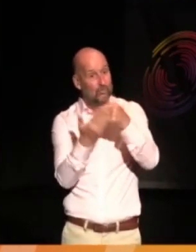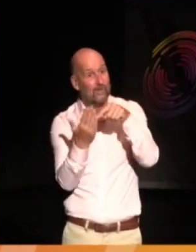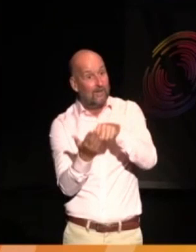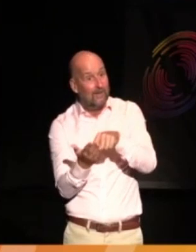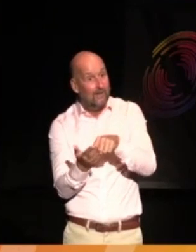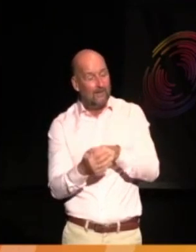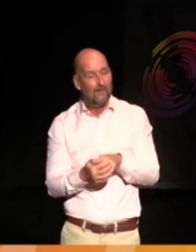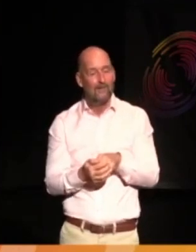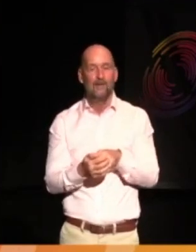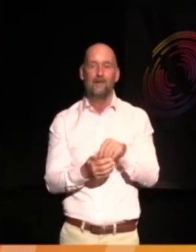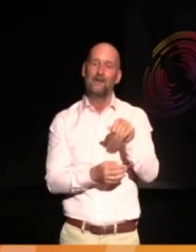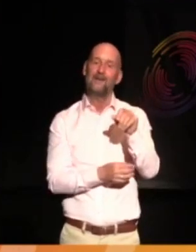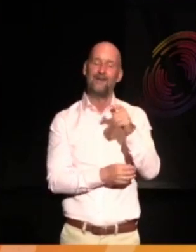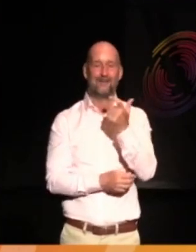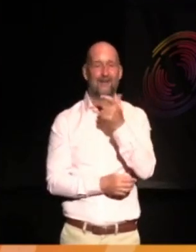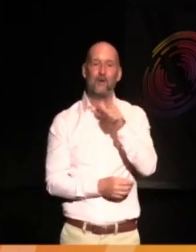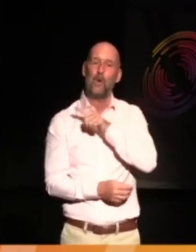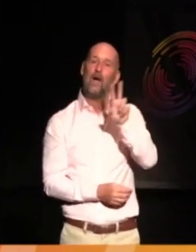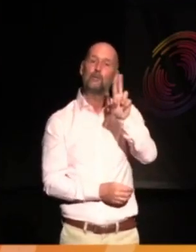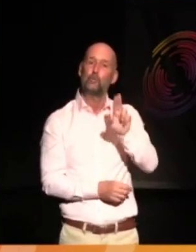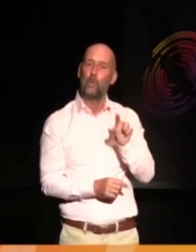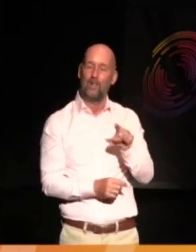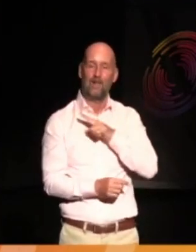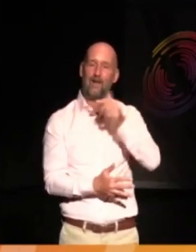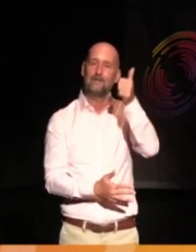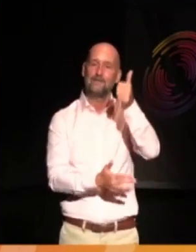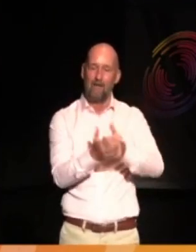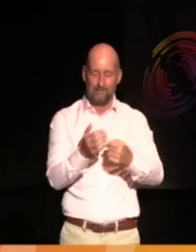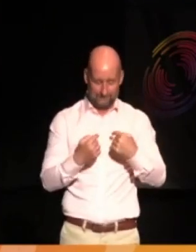there's a, I started